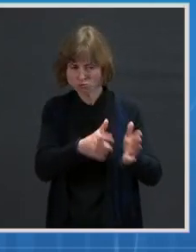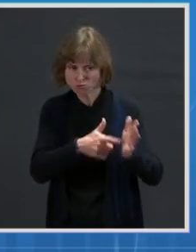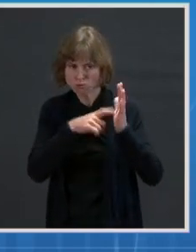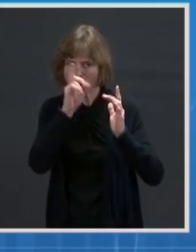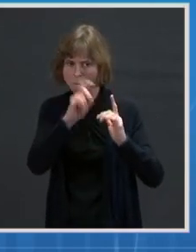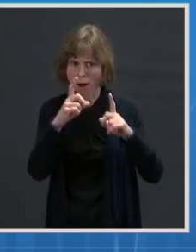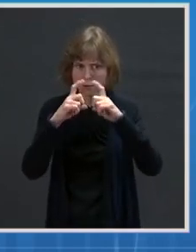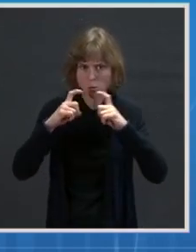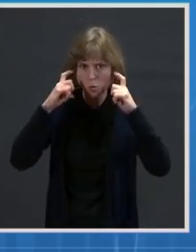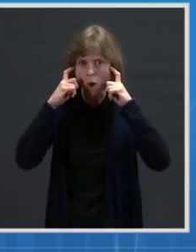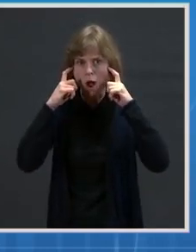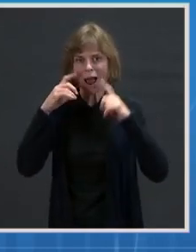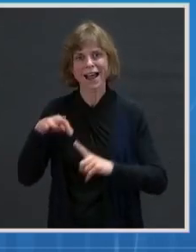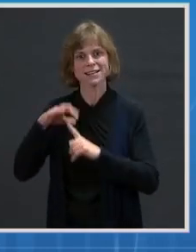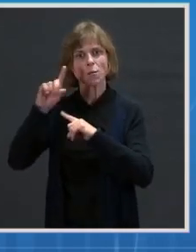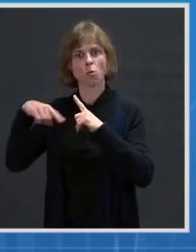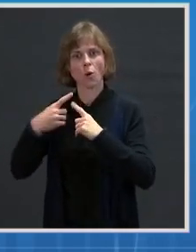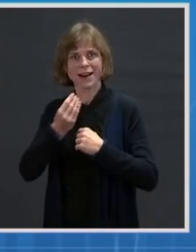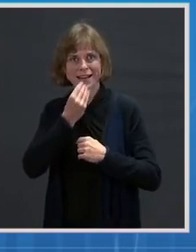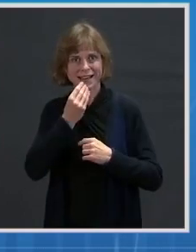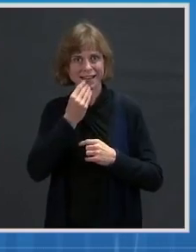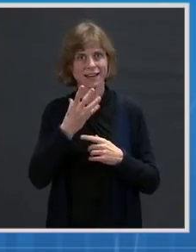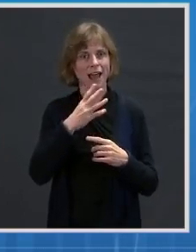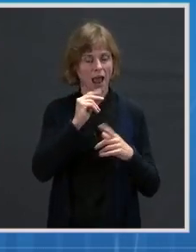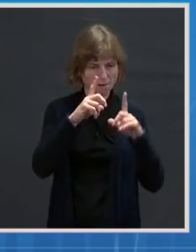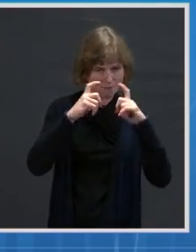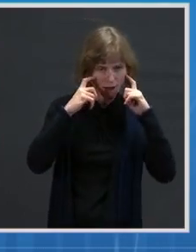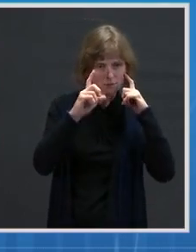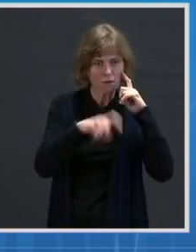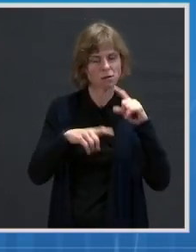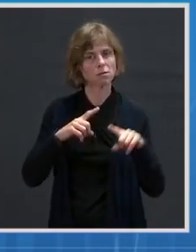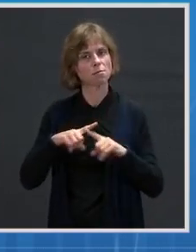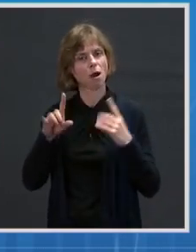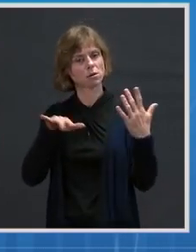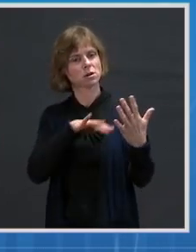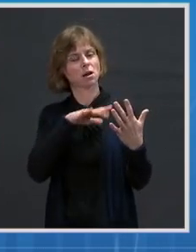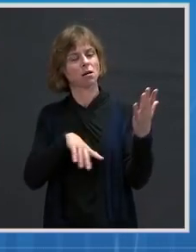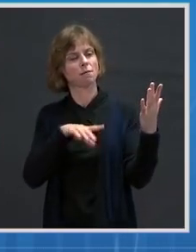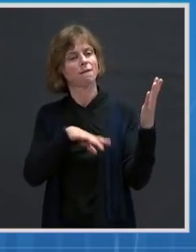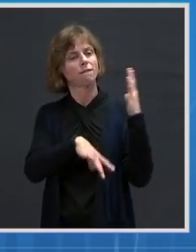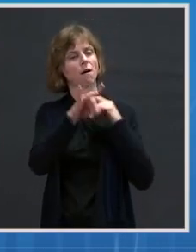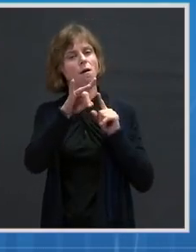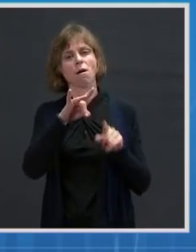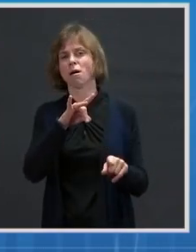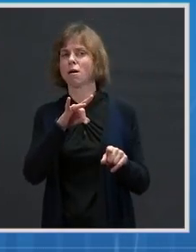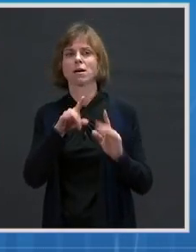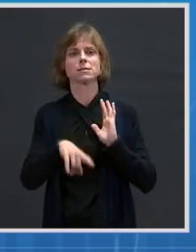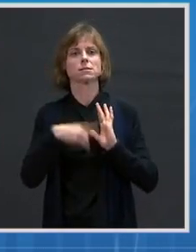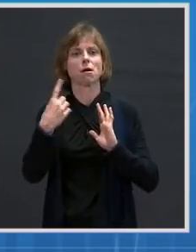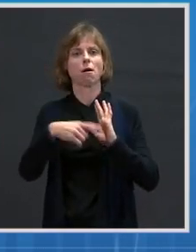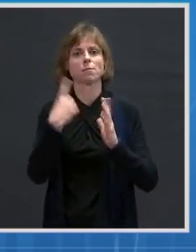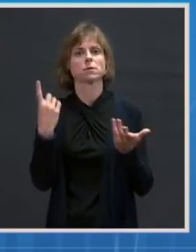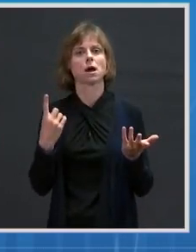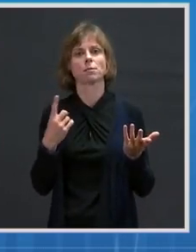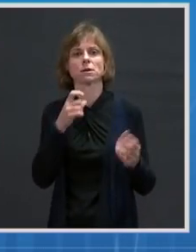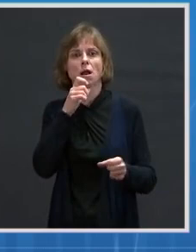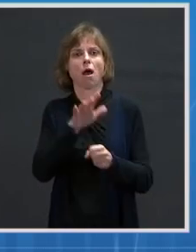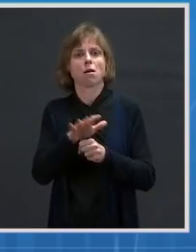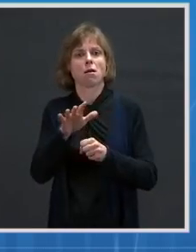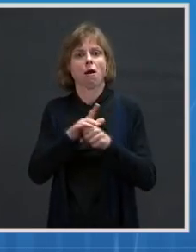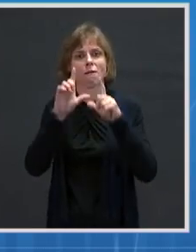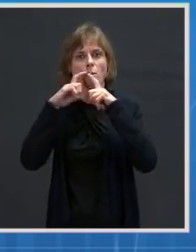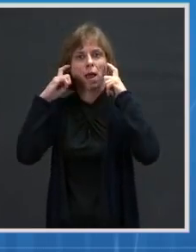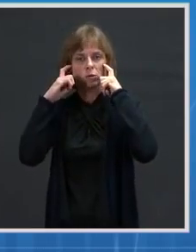eating, and mask wearing was reportedly high, the study found that there were instances where lack or inadequate mask wearing by